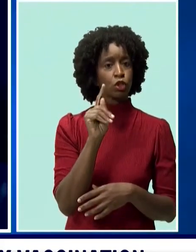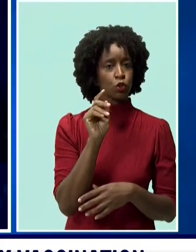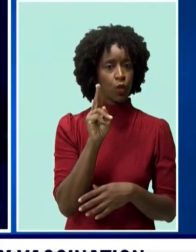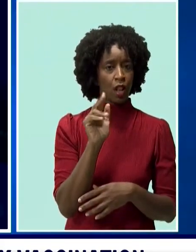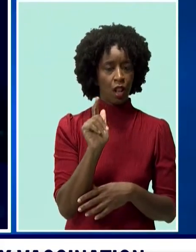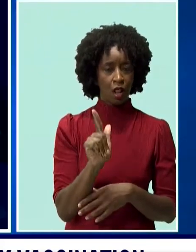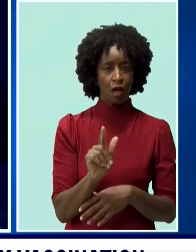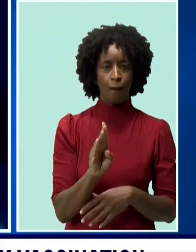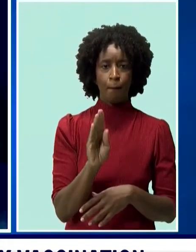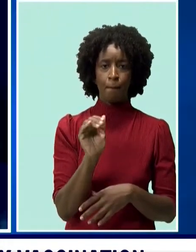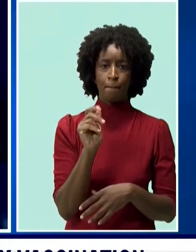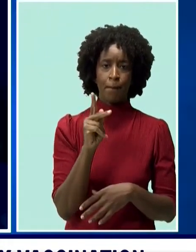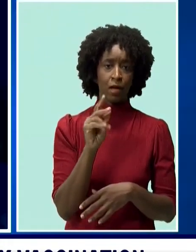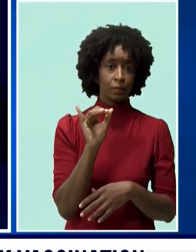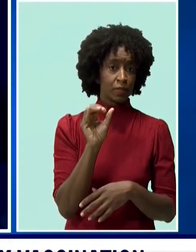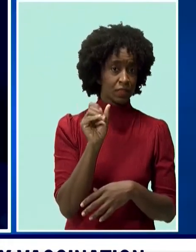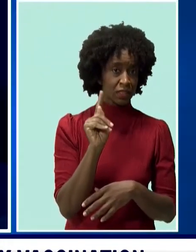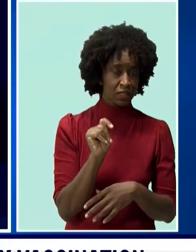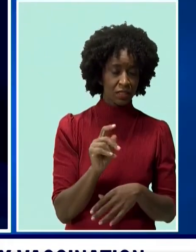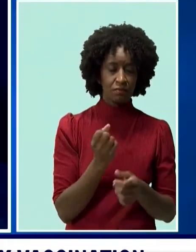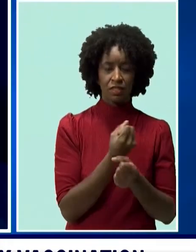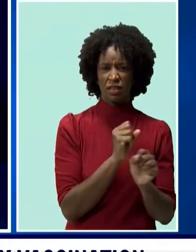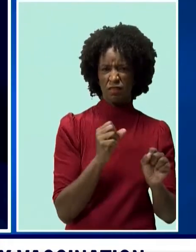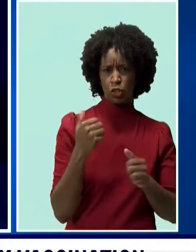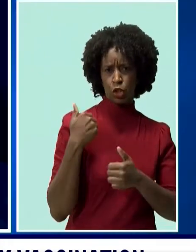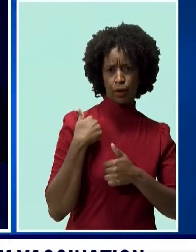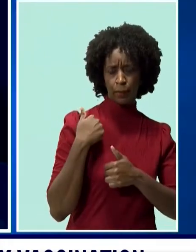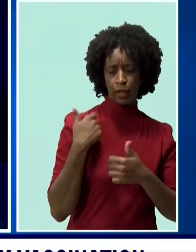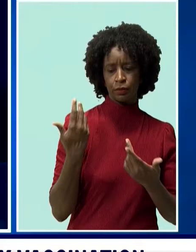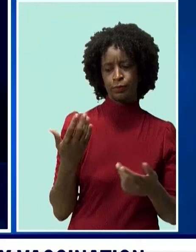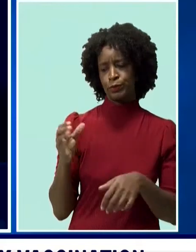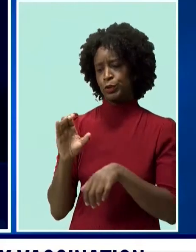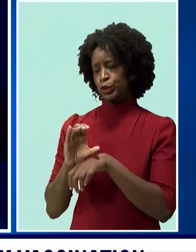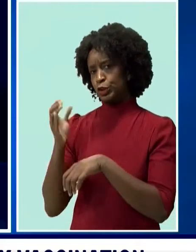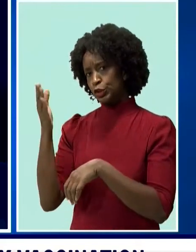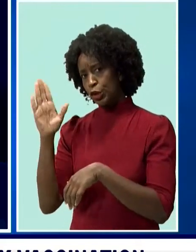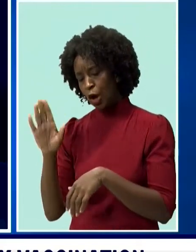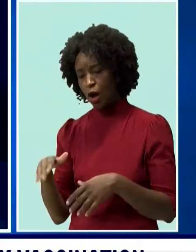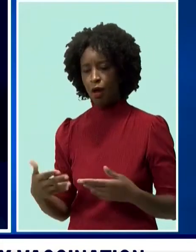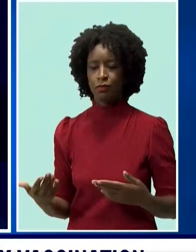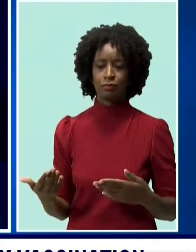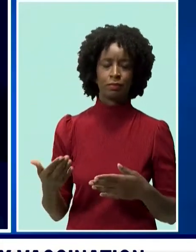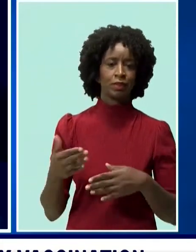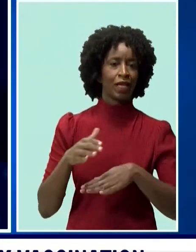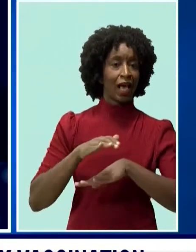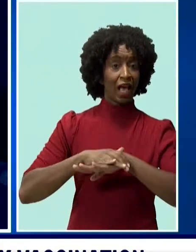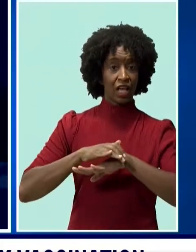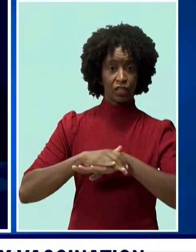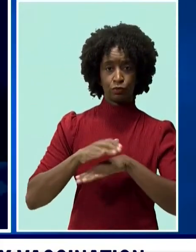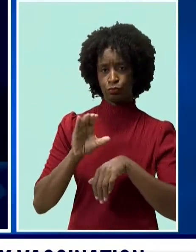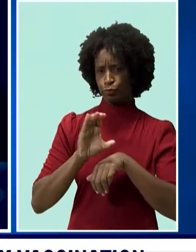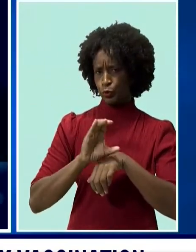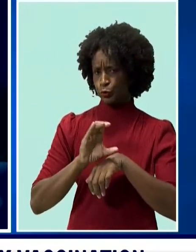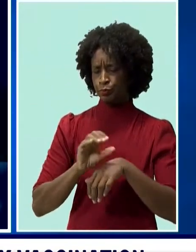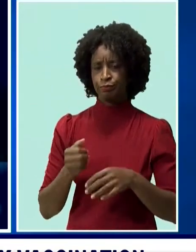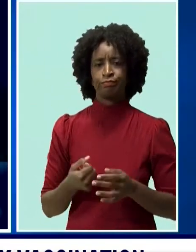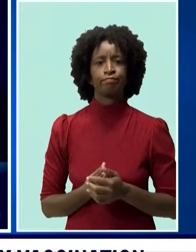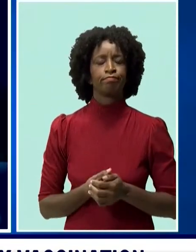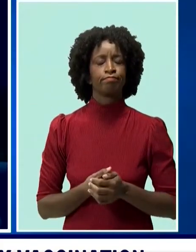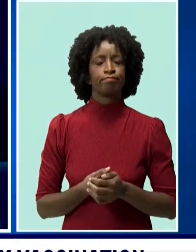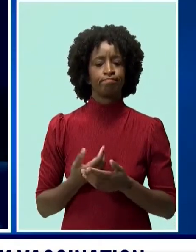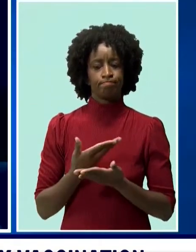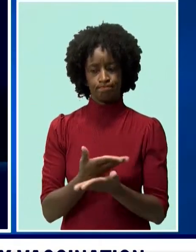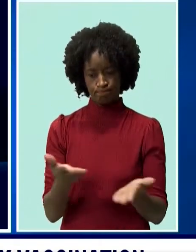Army, the Church of God, and the Anglican Church. And straight out of